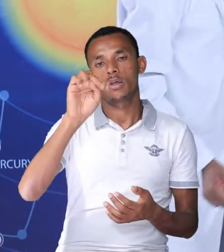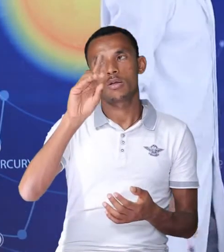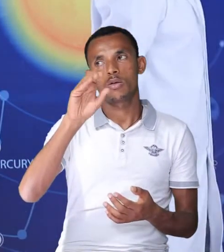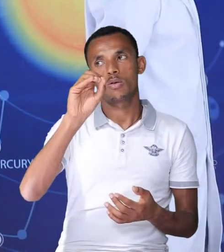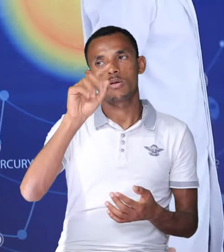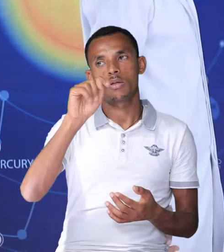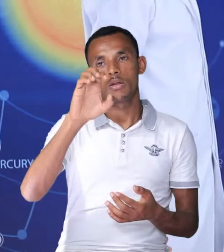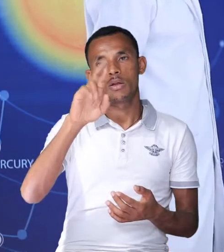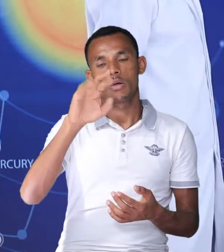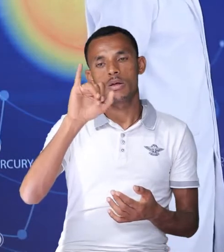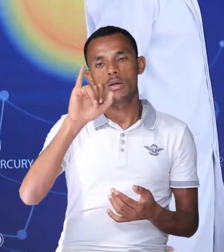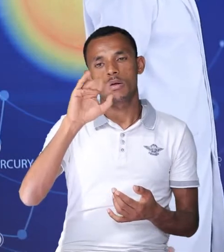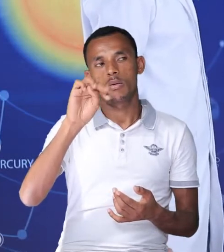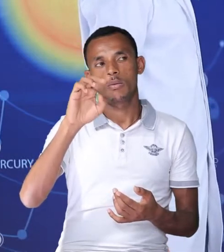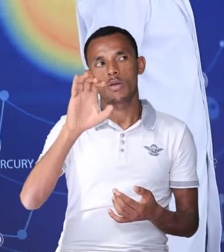endothermic.